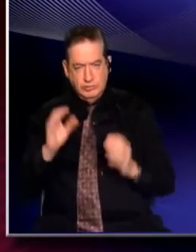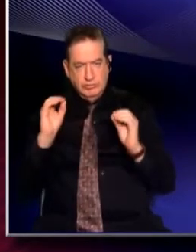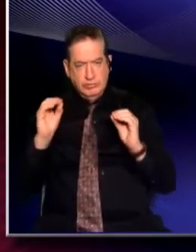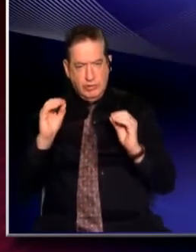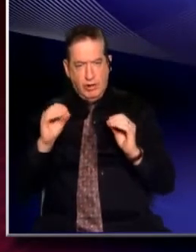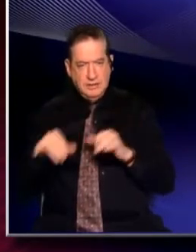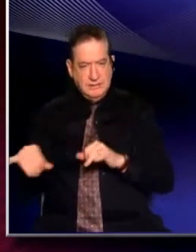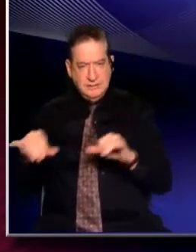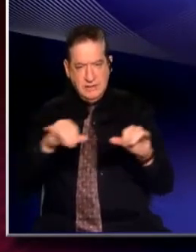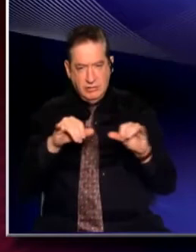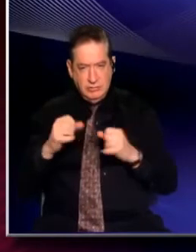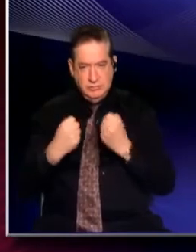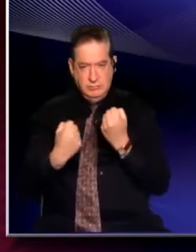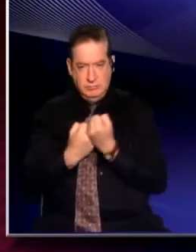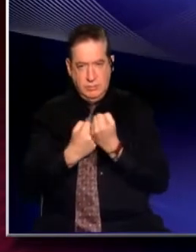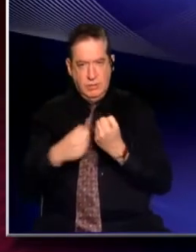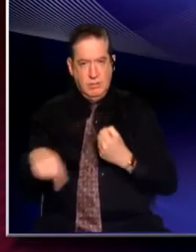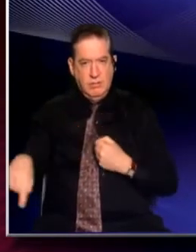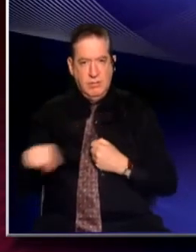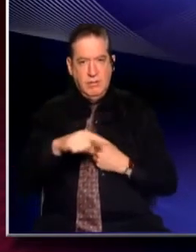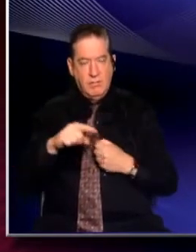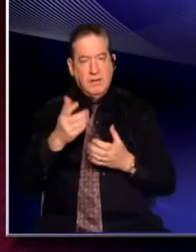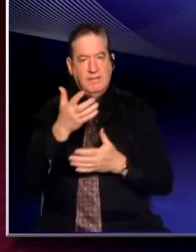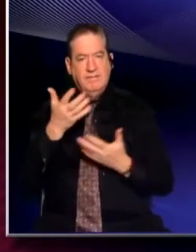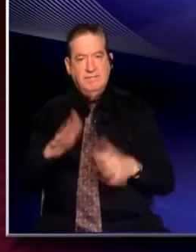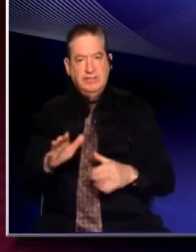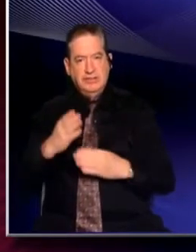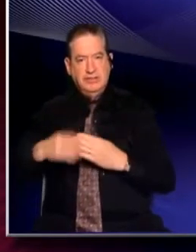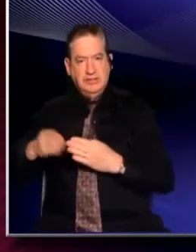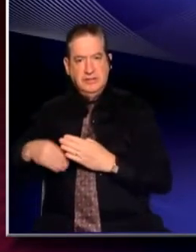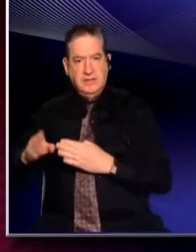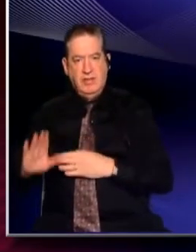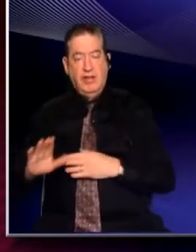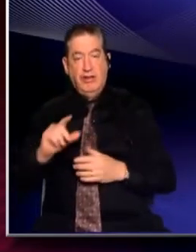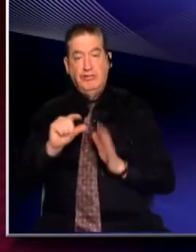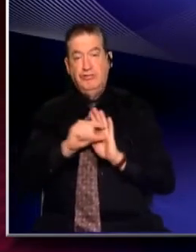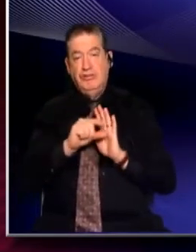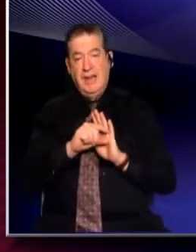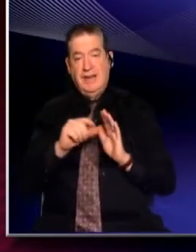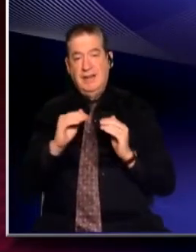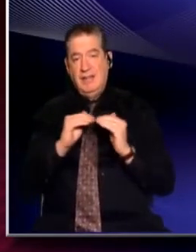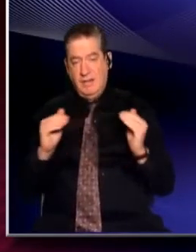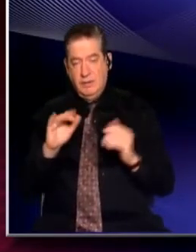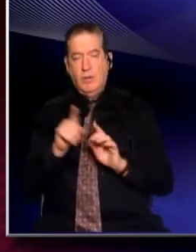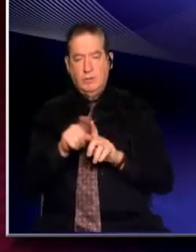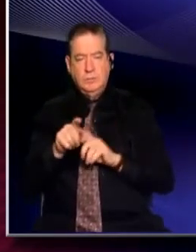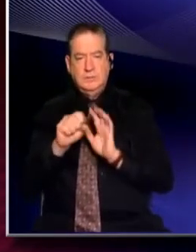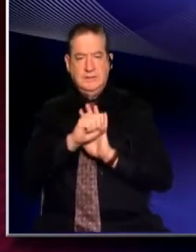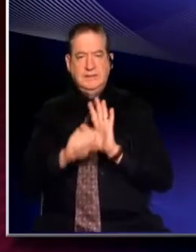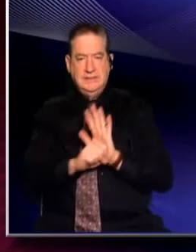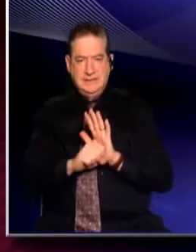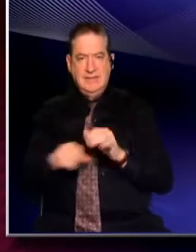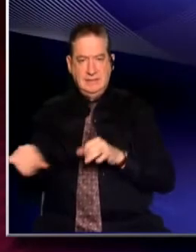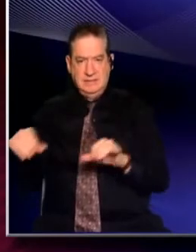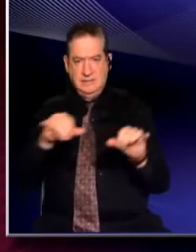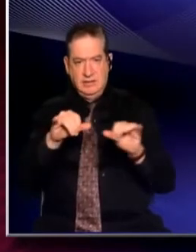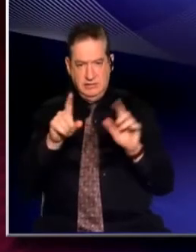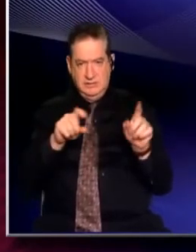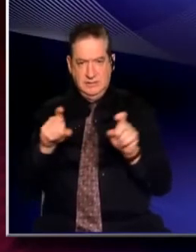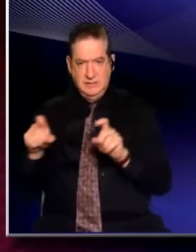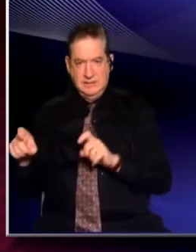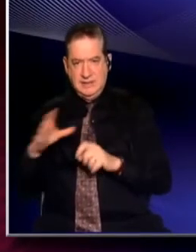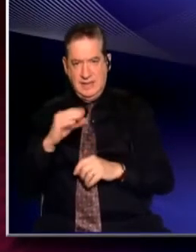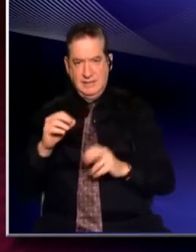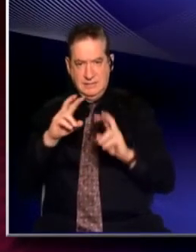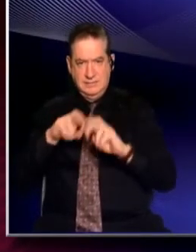to support them in finishing their grade level and also support on our state standard tests and assessments. And we